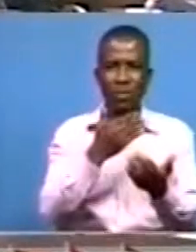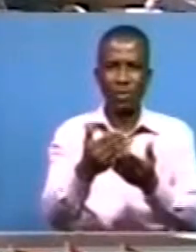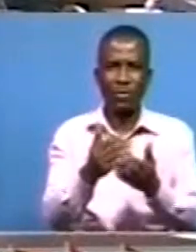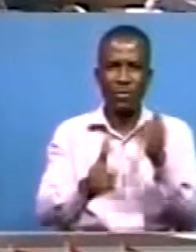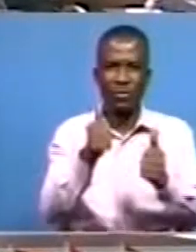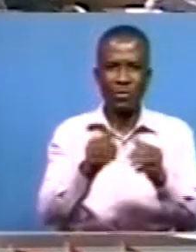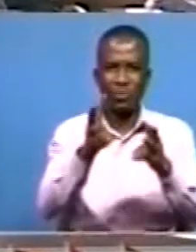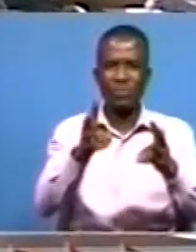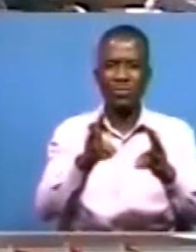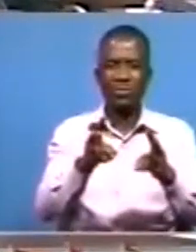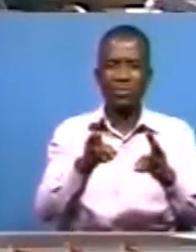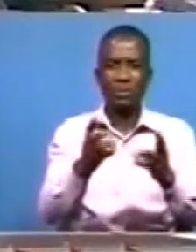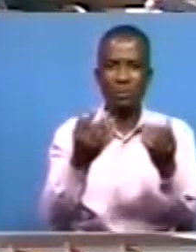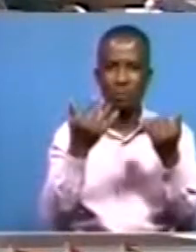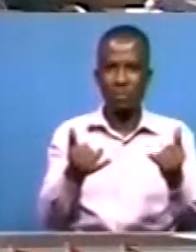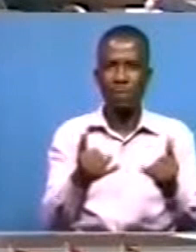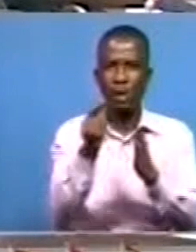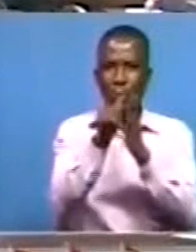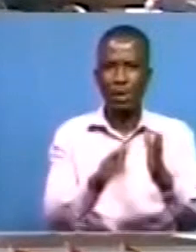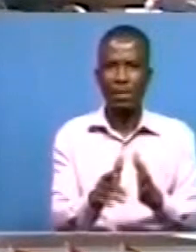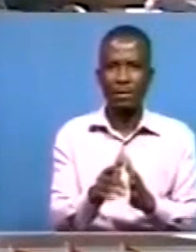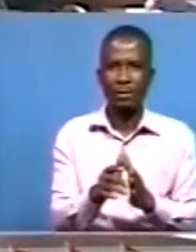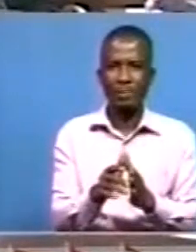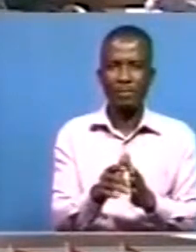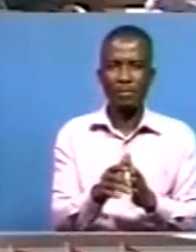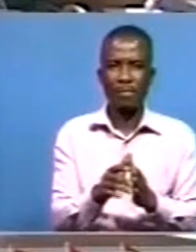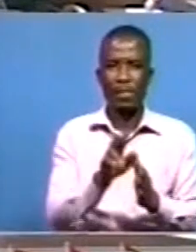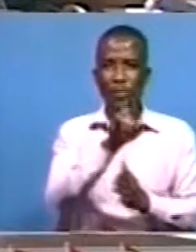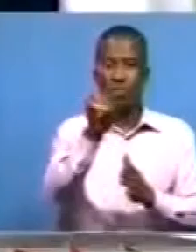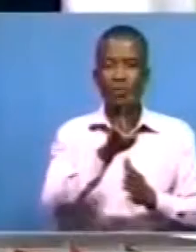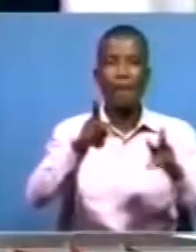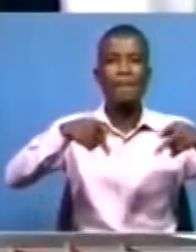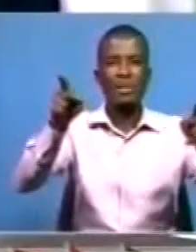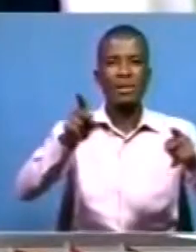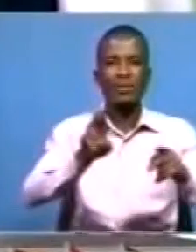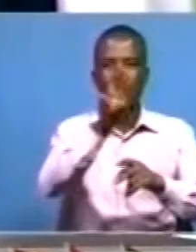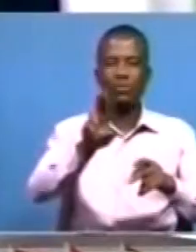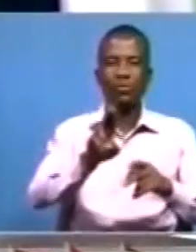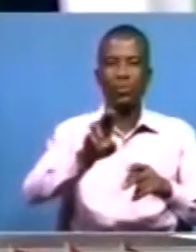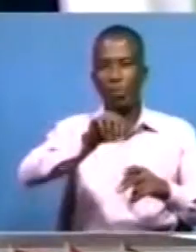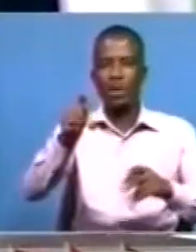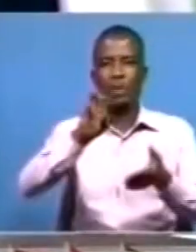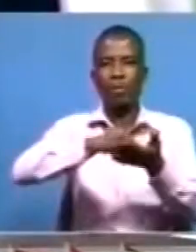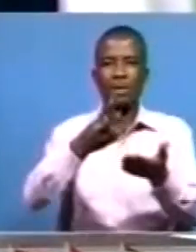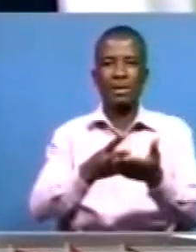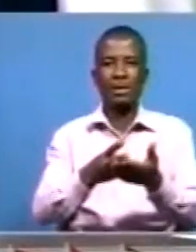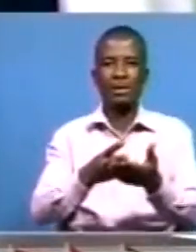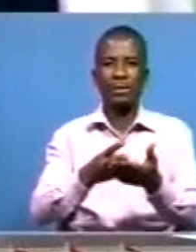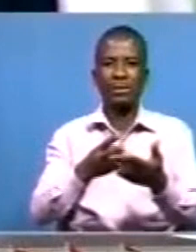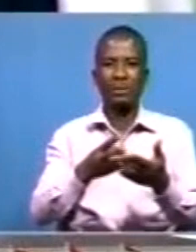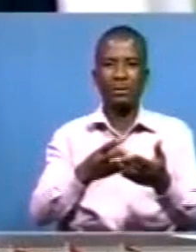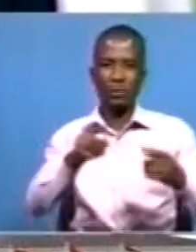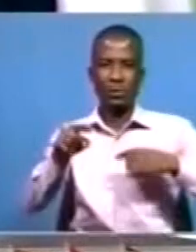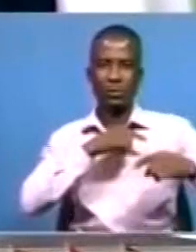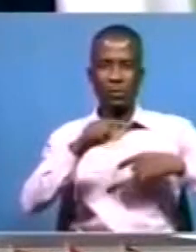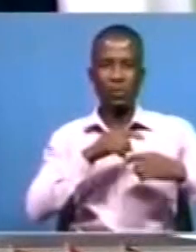plaintiff witness sign the will, counsel for the executors applied for permission to treat him as a hostile witness. Learned counsel for